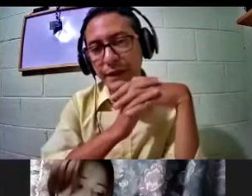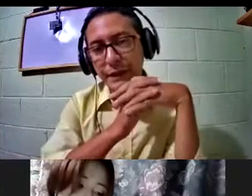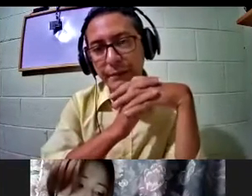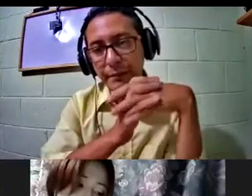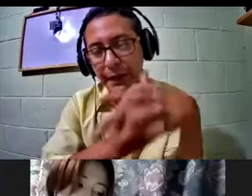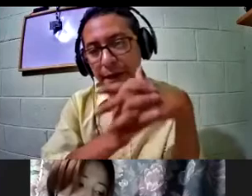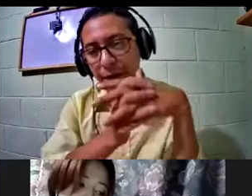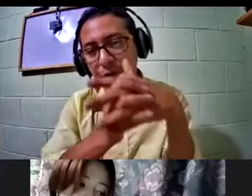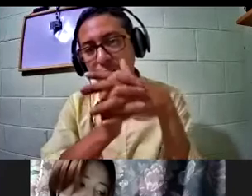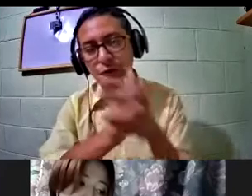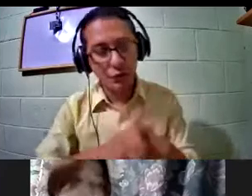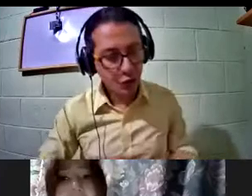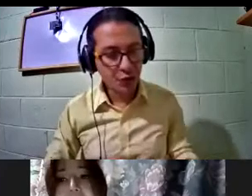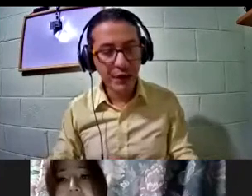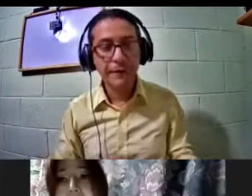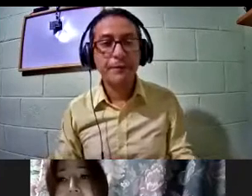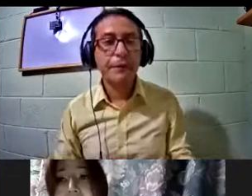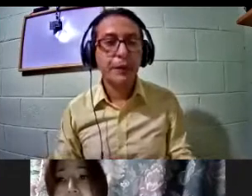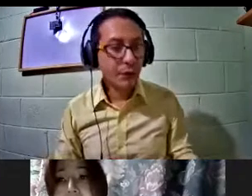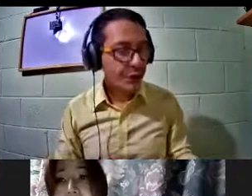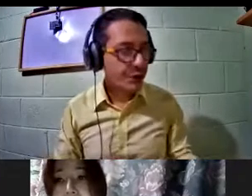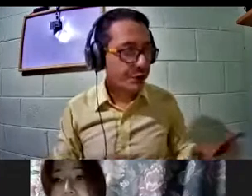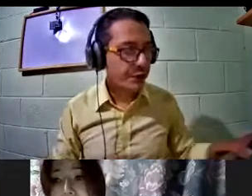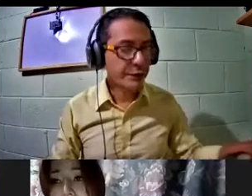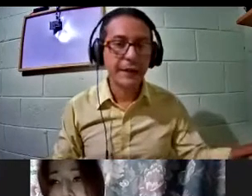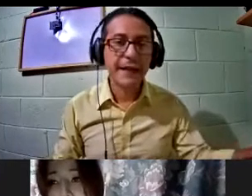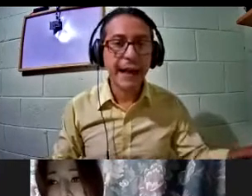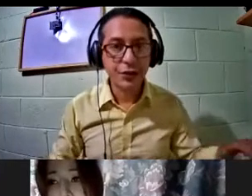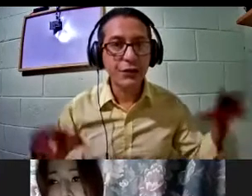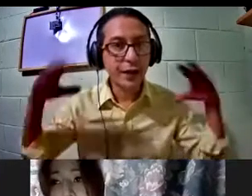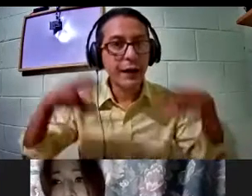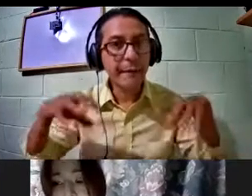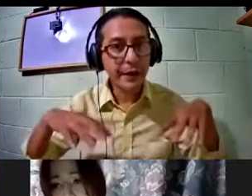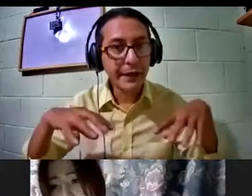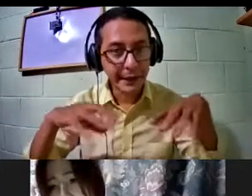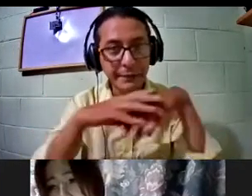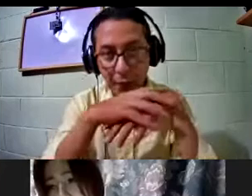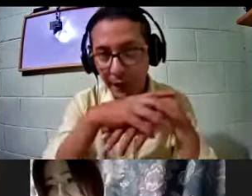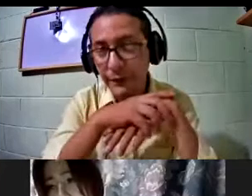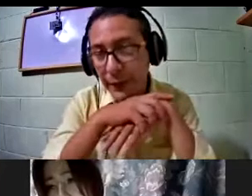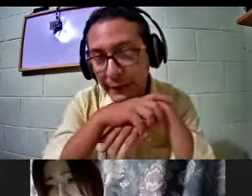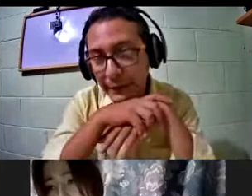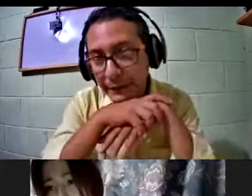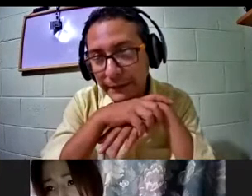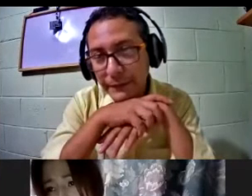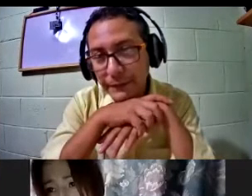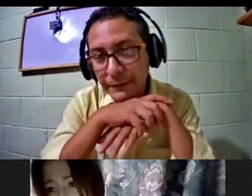this, the present continuous, usually we use it to express actions that are happening in this moment,